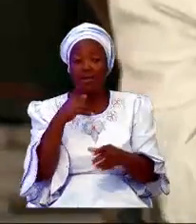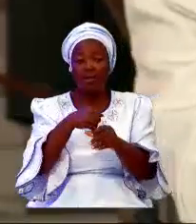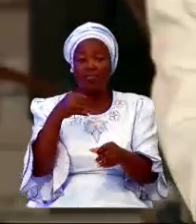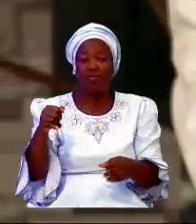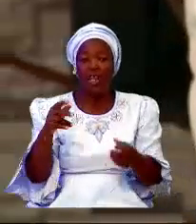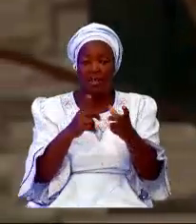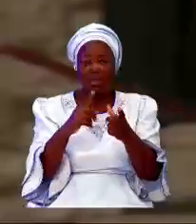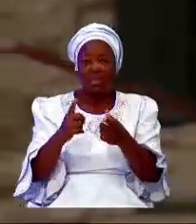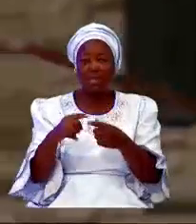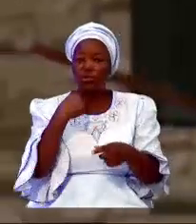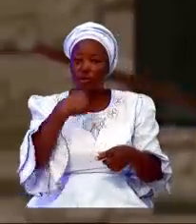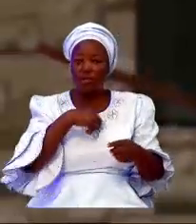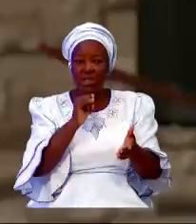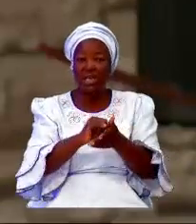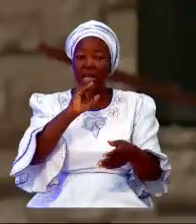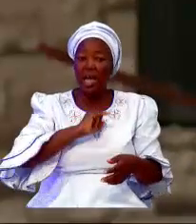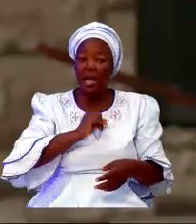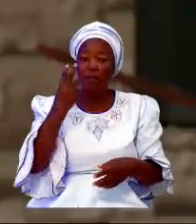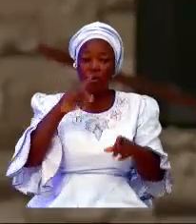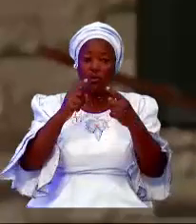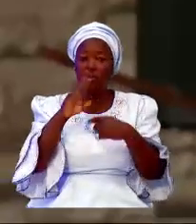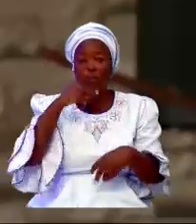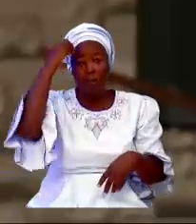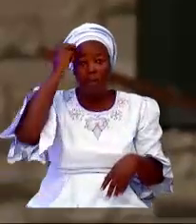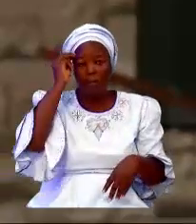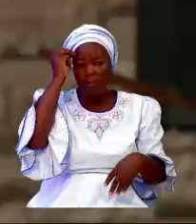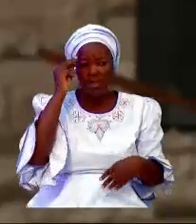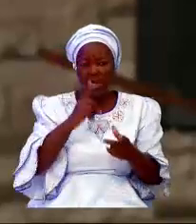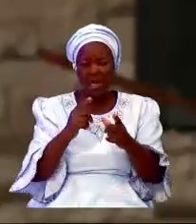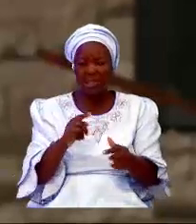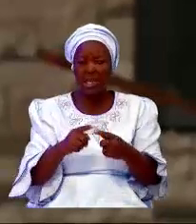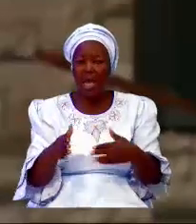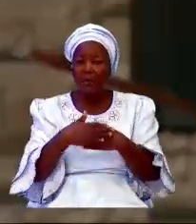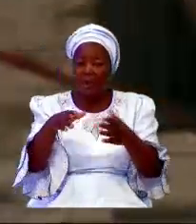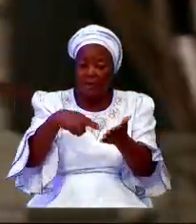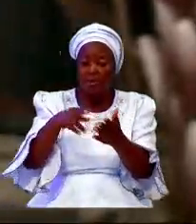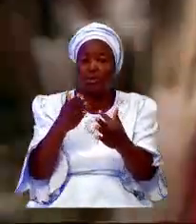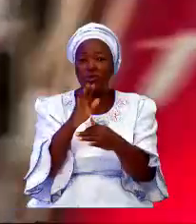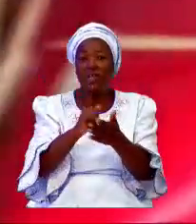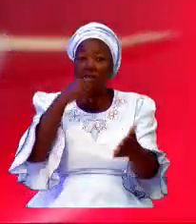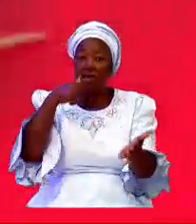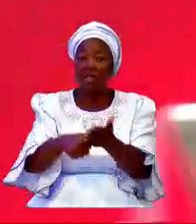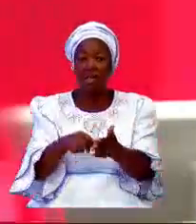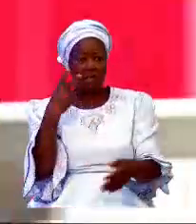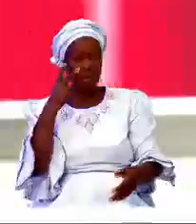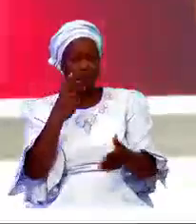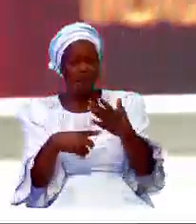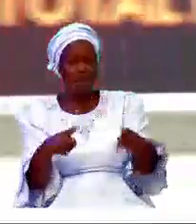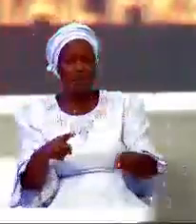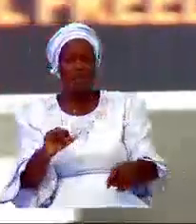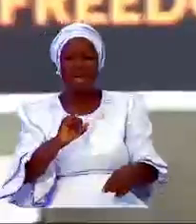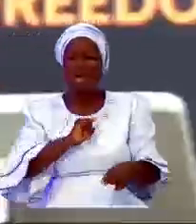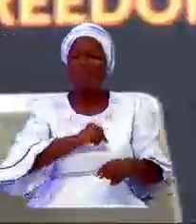red ink and told me I was going to be mad. As I read through the letter, lo